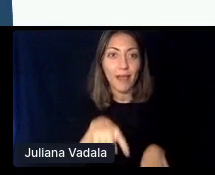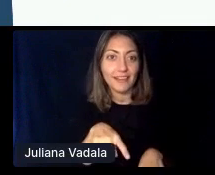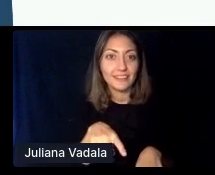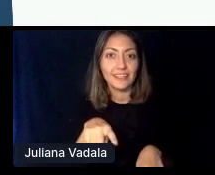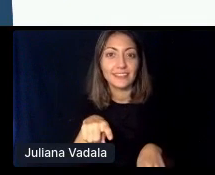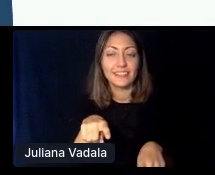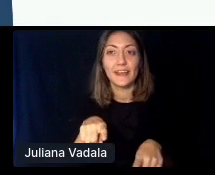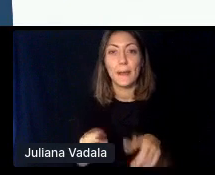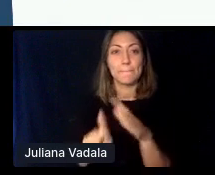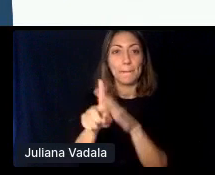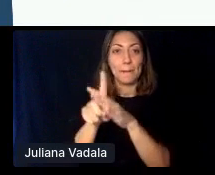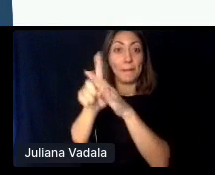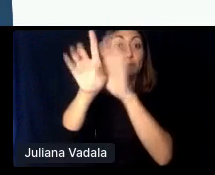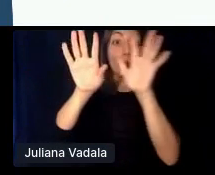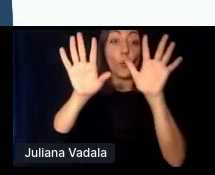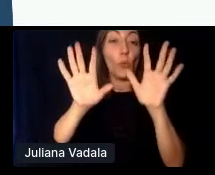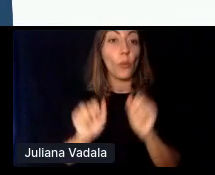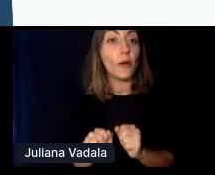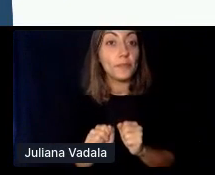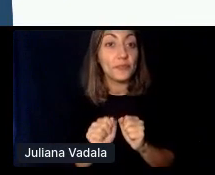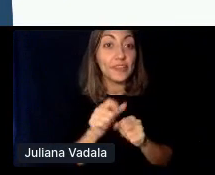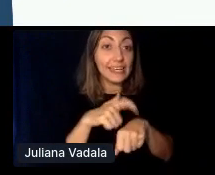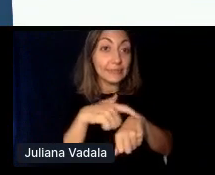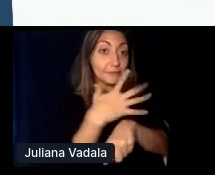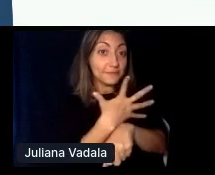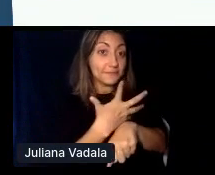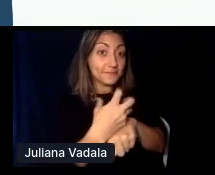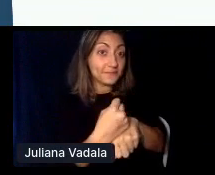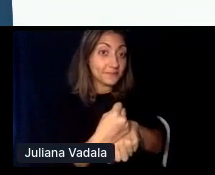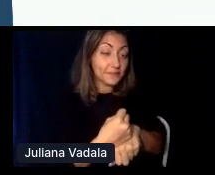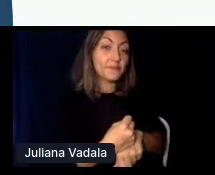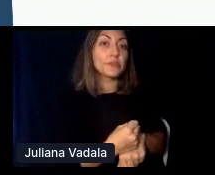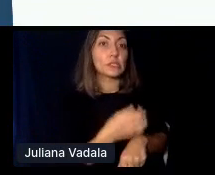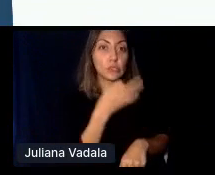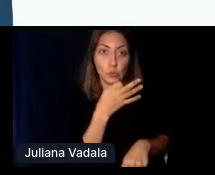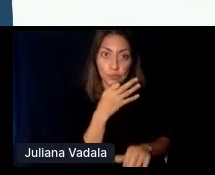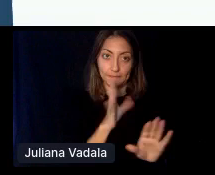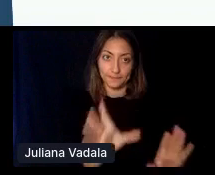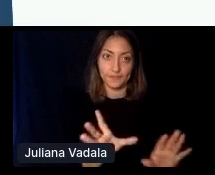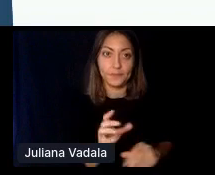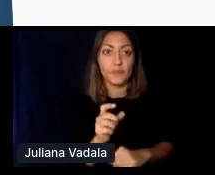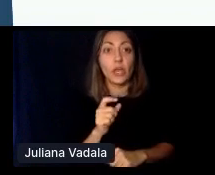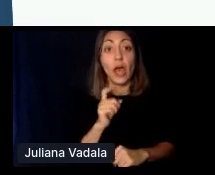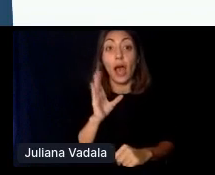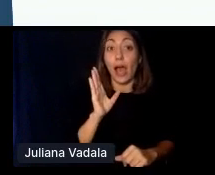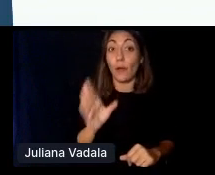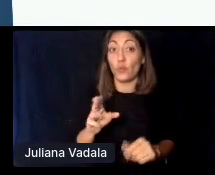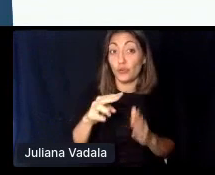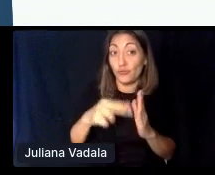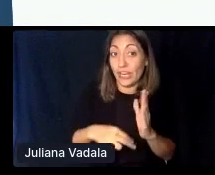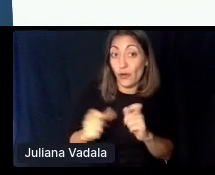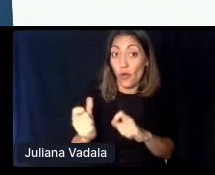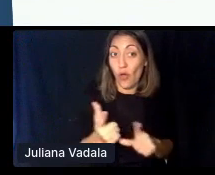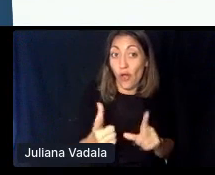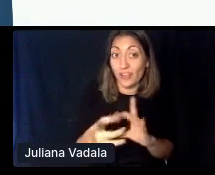We are almost out of time. Otherwise, I would acknowledge everyone who's responding right now. I'm going to move